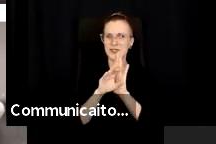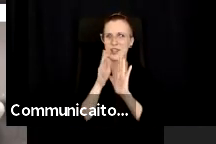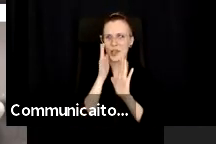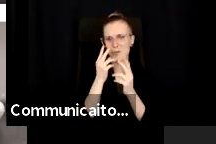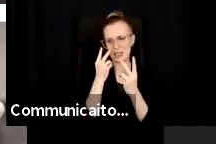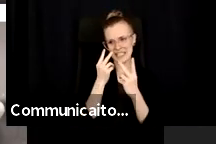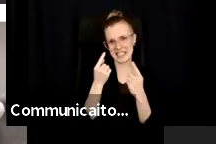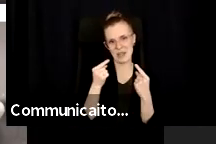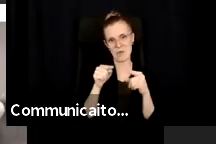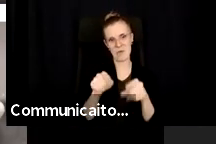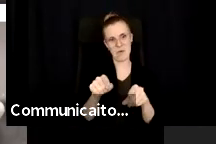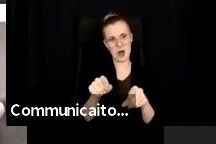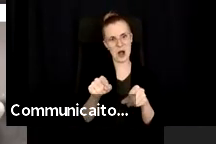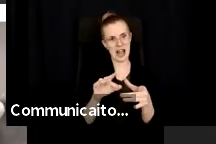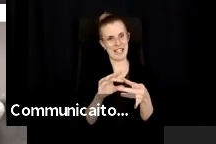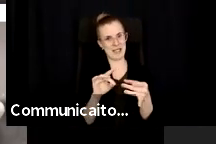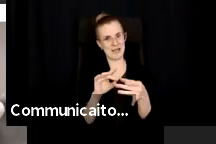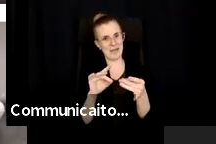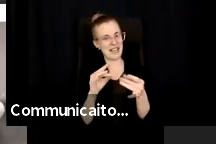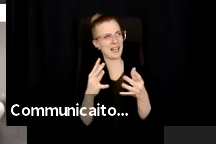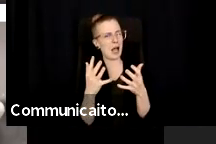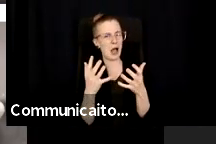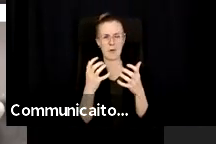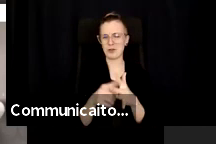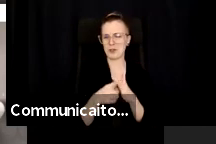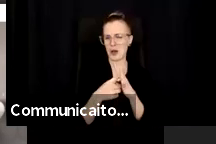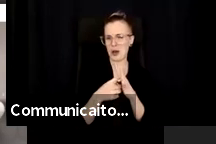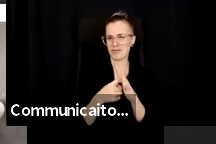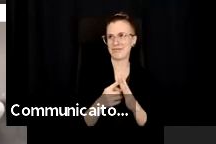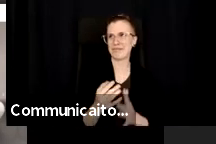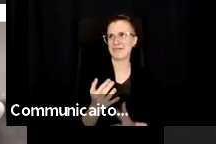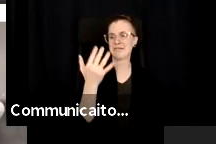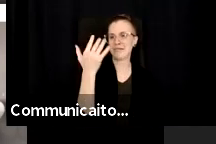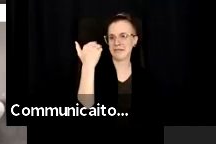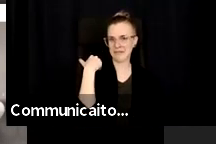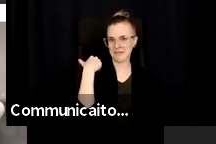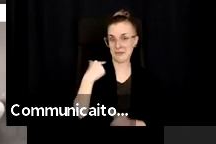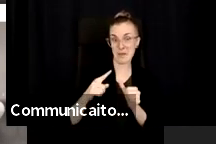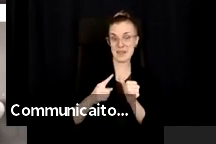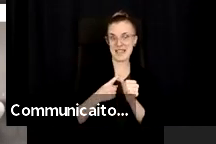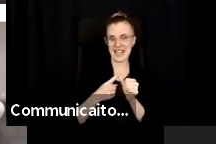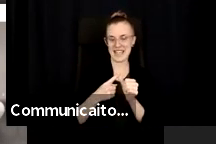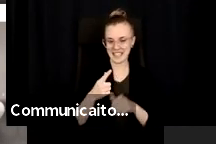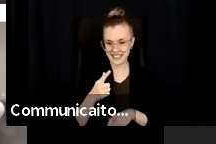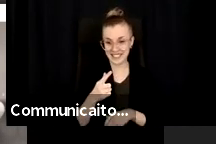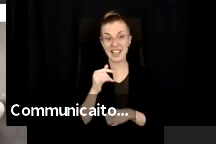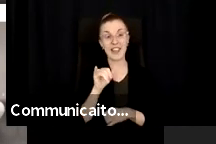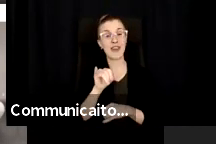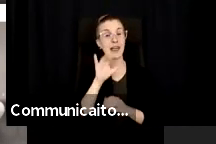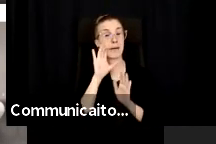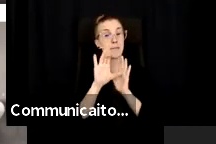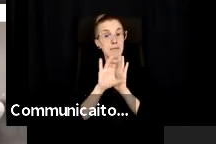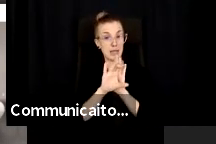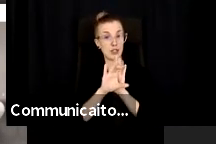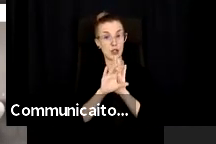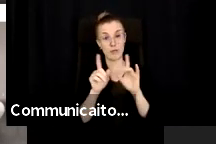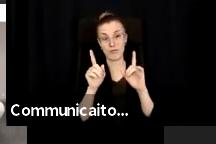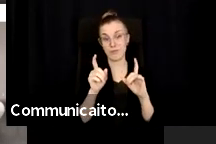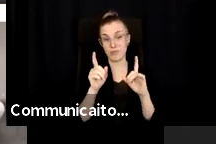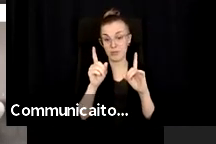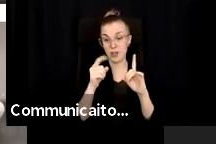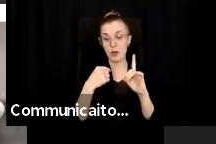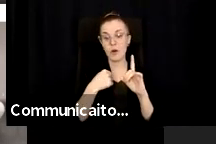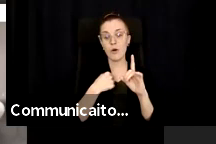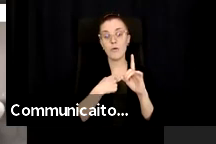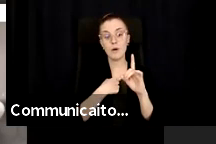from kind of the beginning. This picture that you see here was taken when I was at